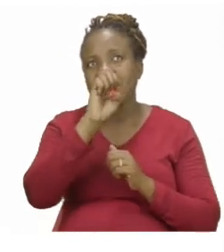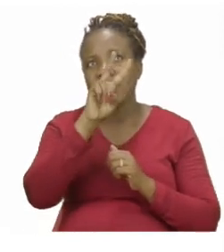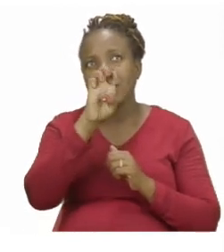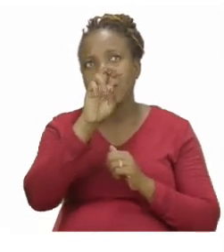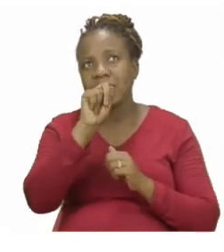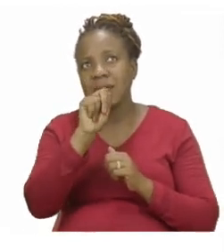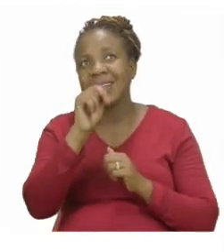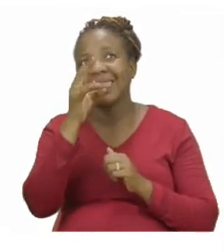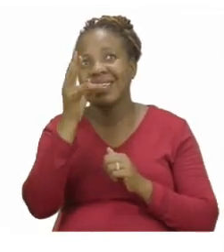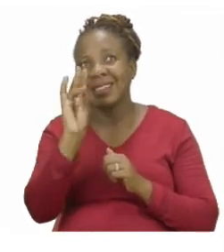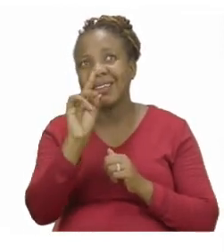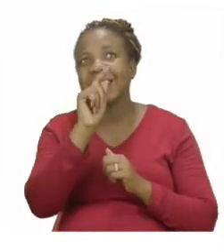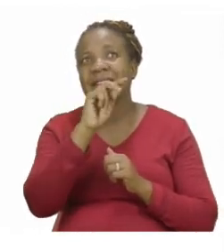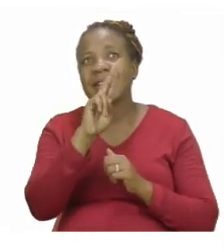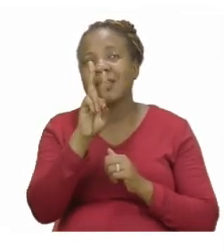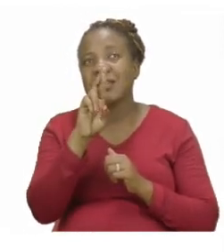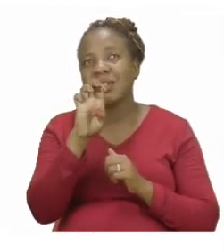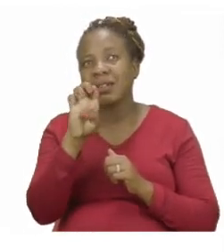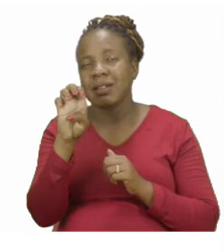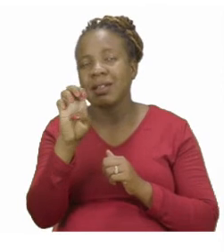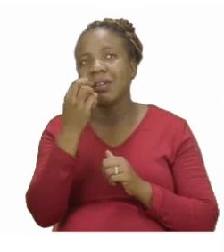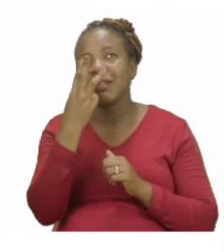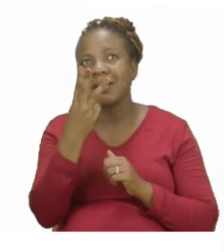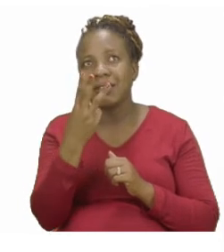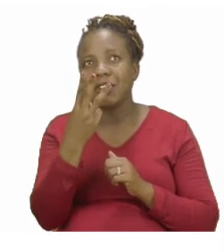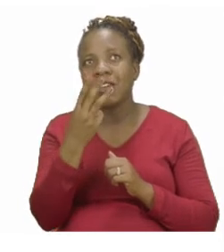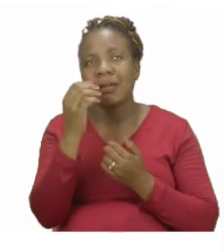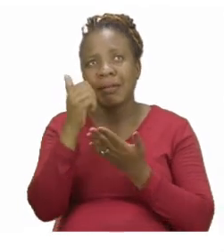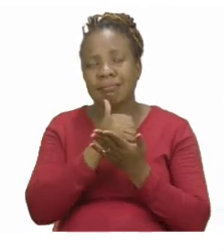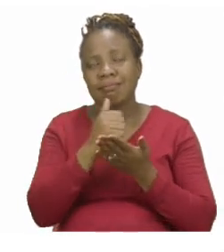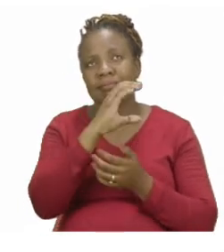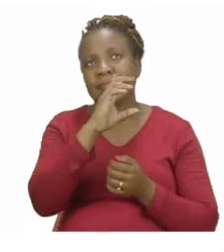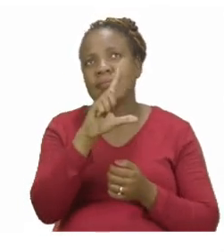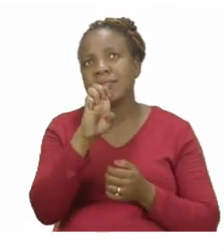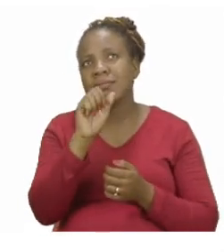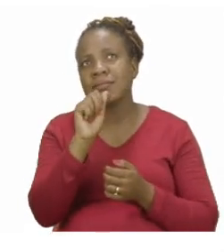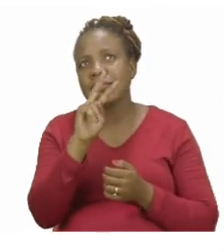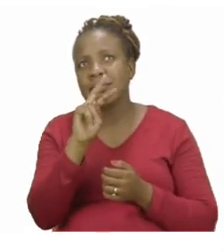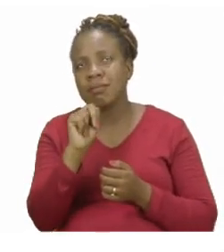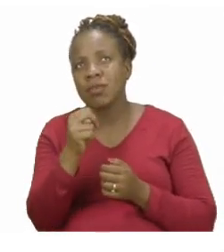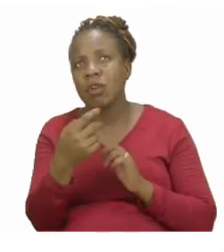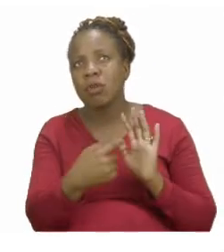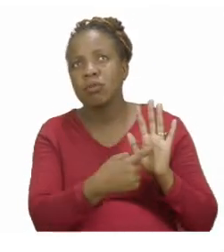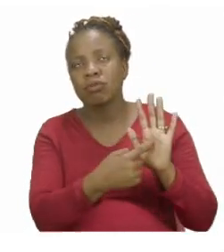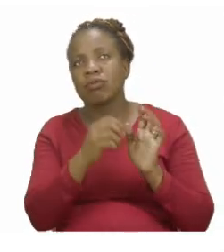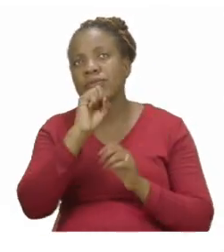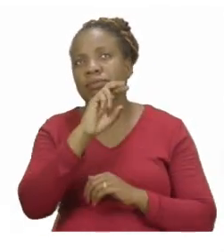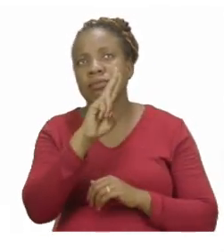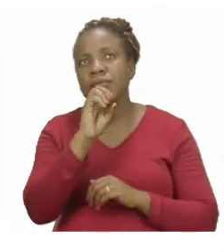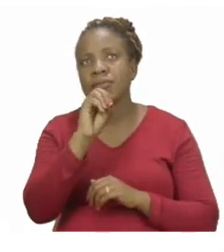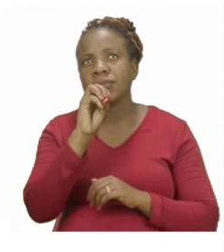3, clean, show, hold, try, keep,